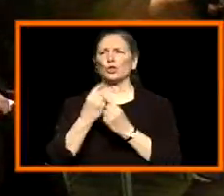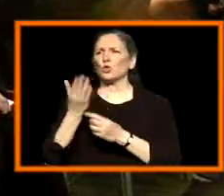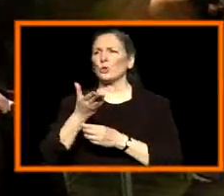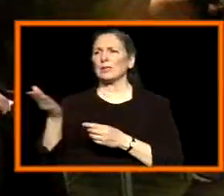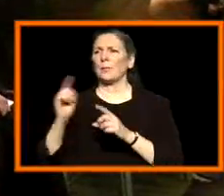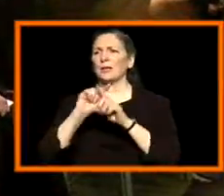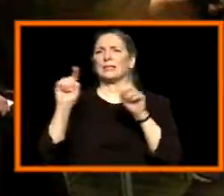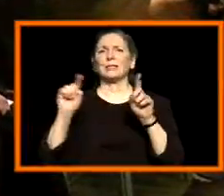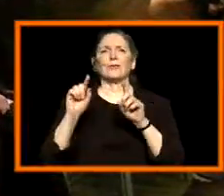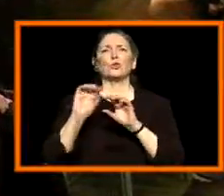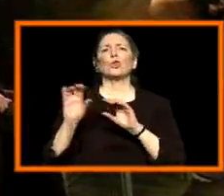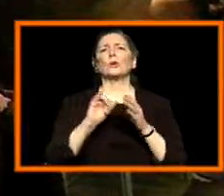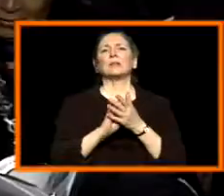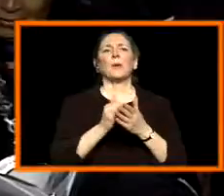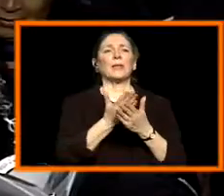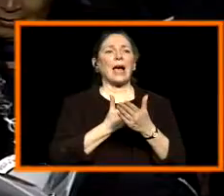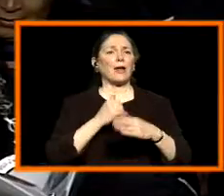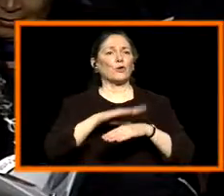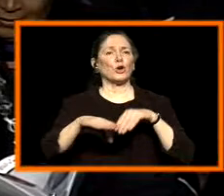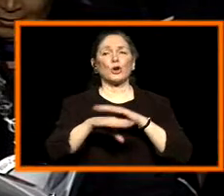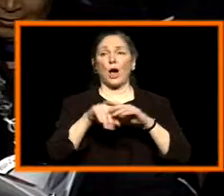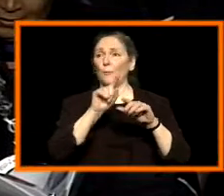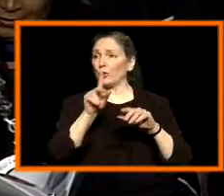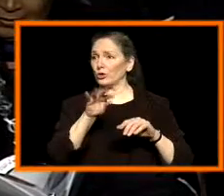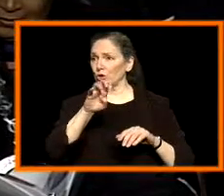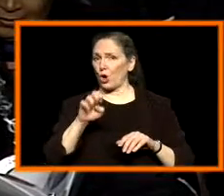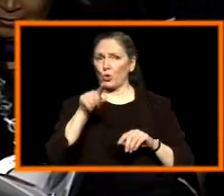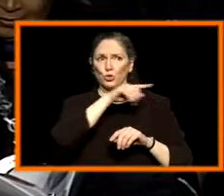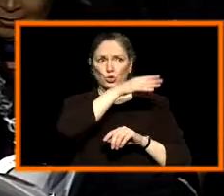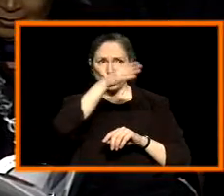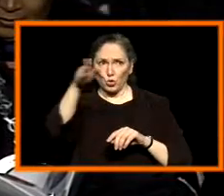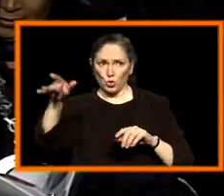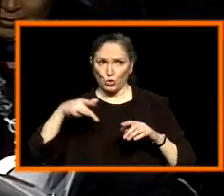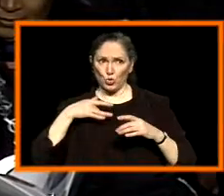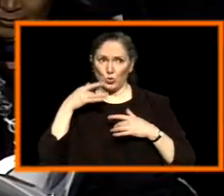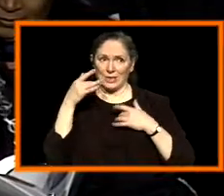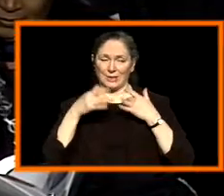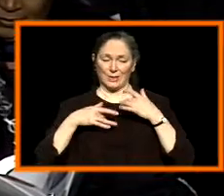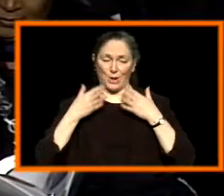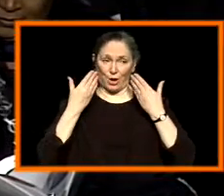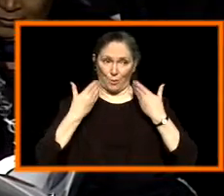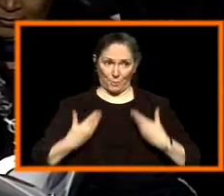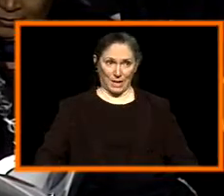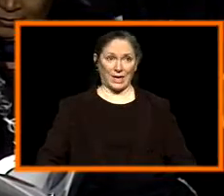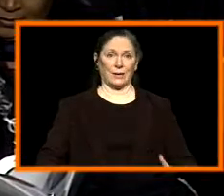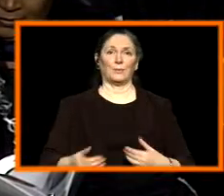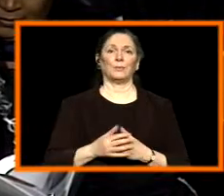doing something different, doing something out of your comfort zone, you inspire me.